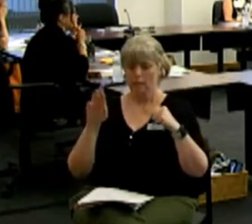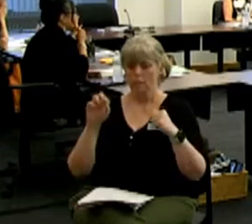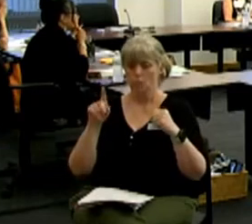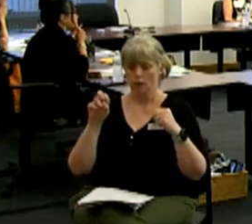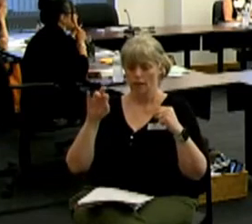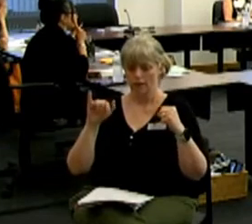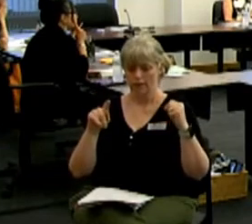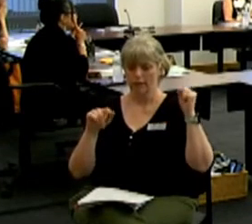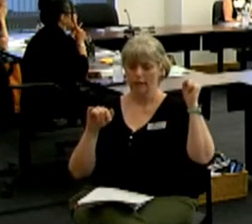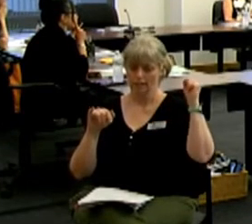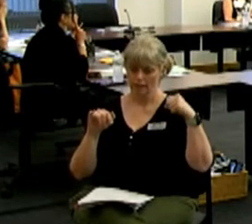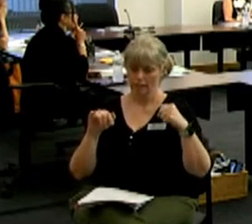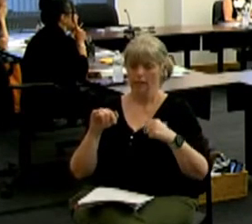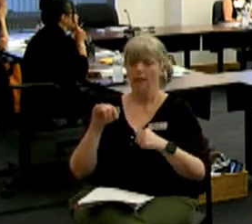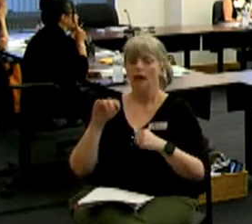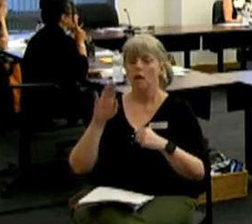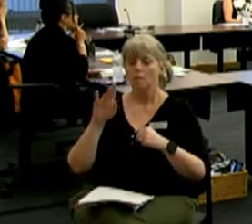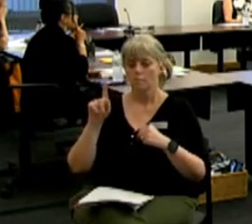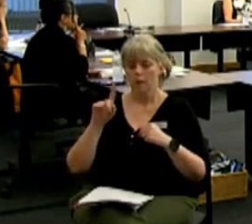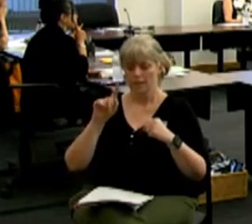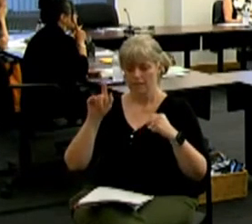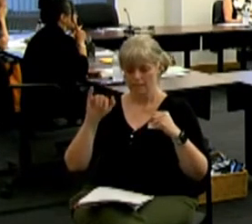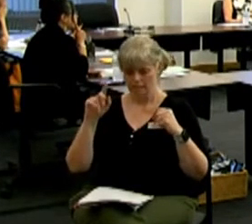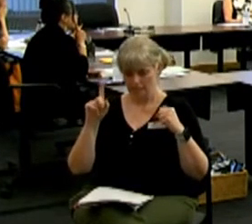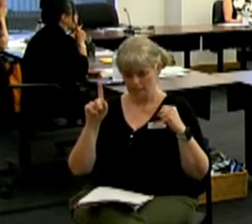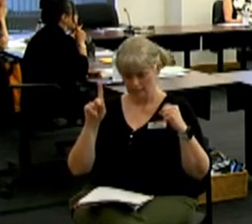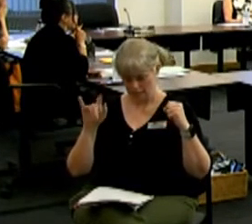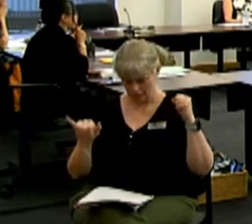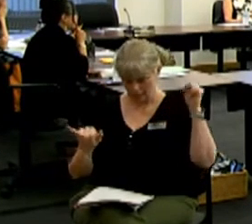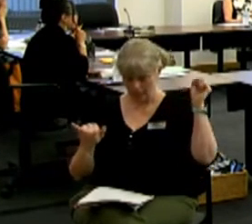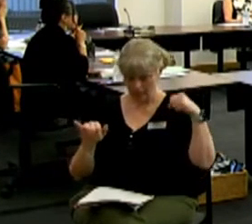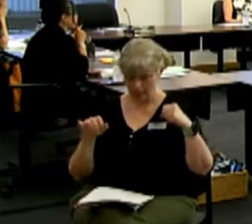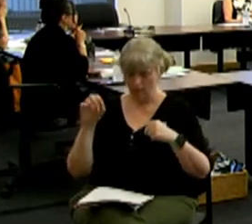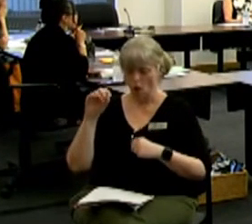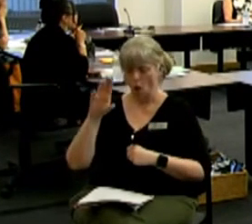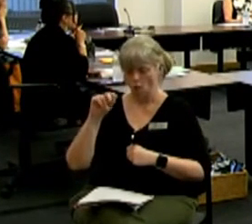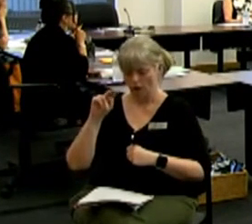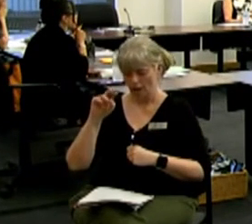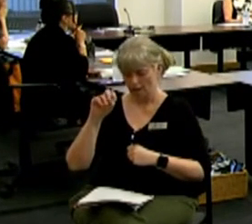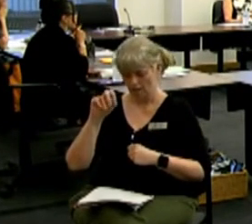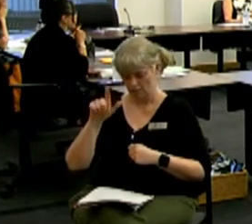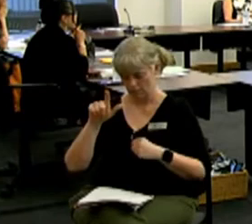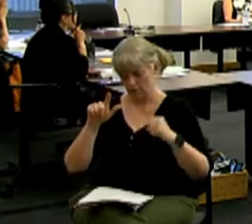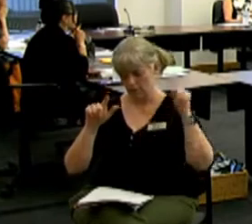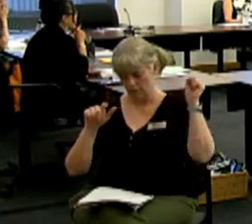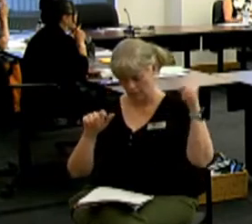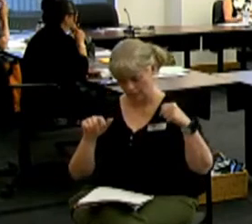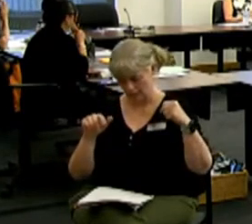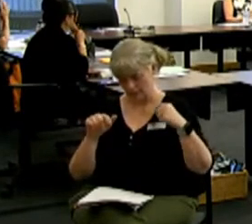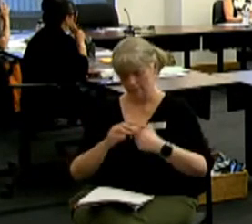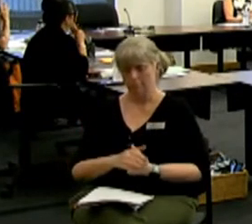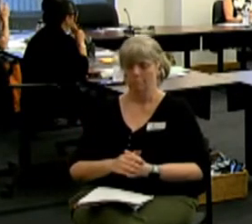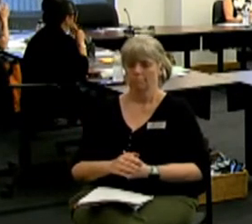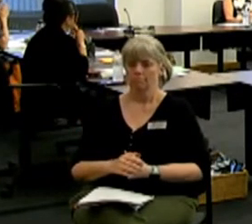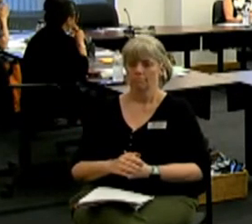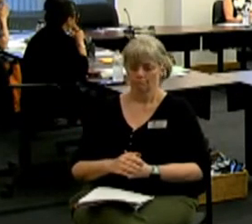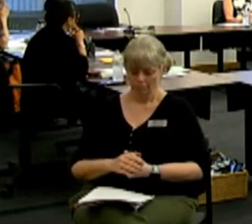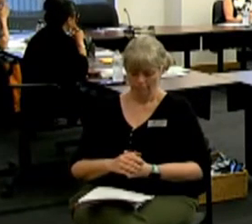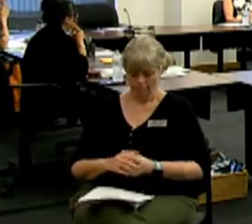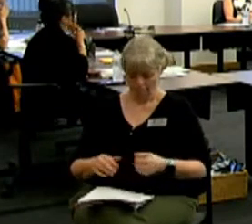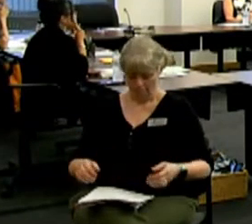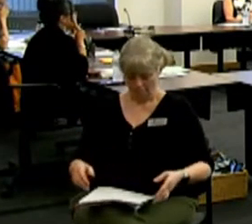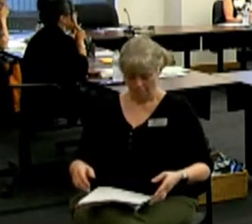Broderick, trustee Budzinski, Yes. trustee O'Connell. Yes. Thank you.